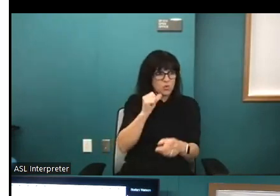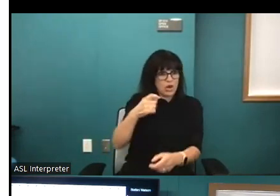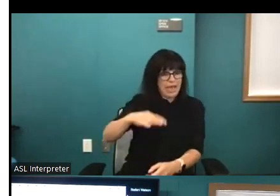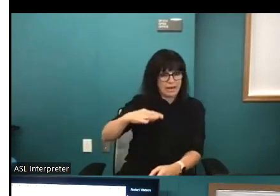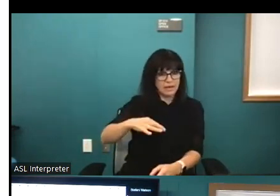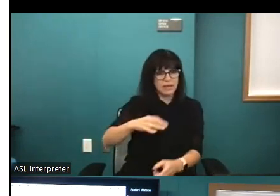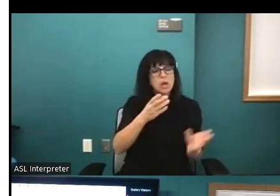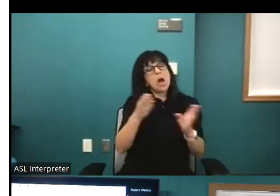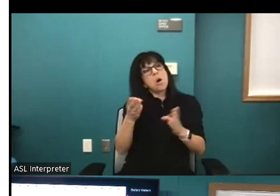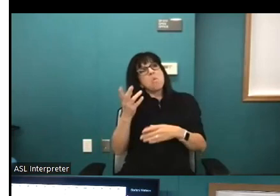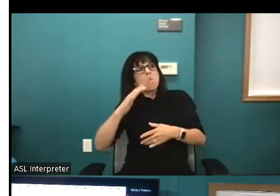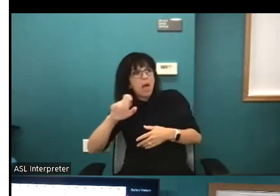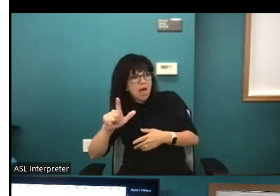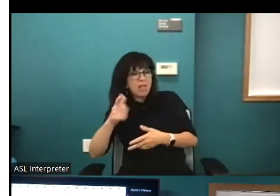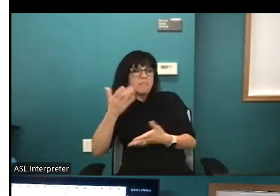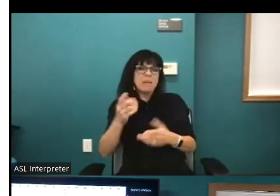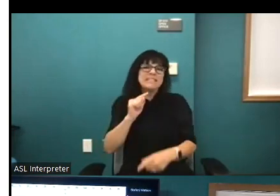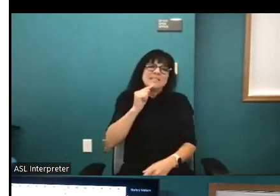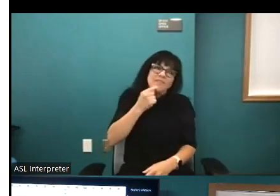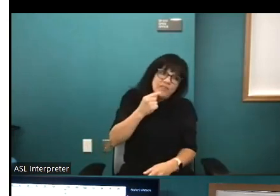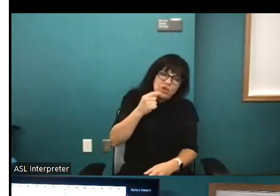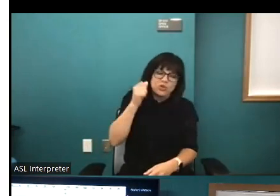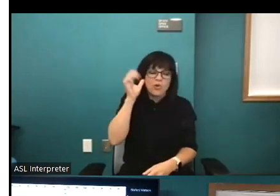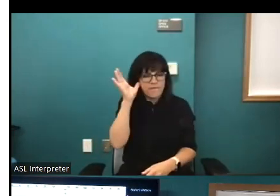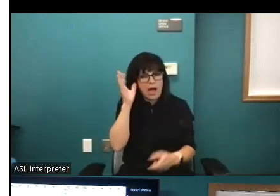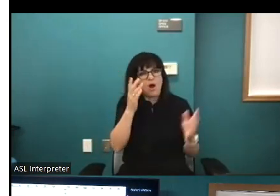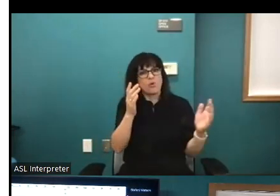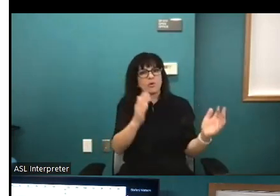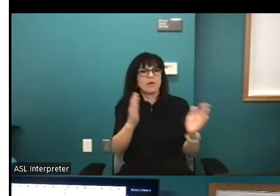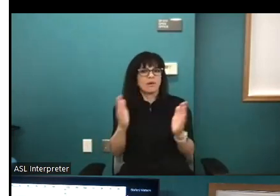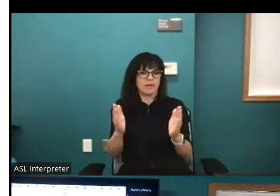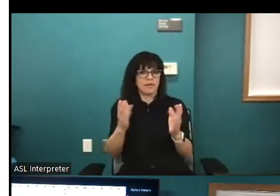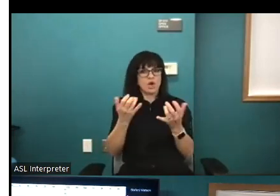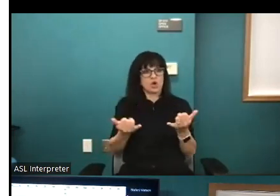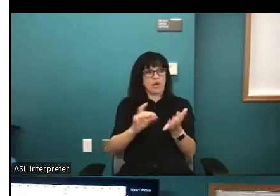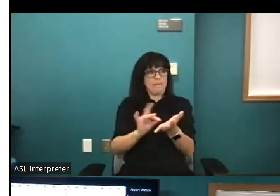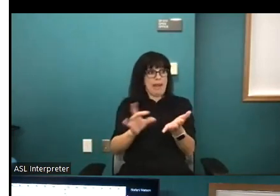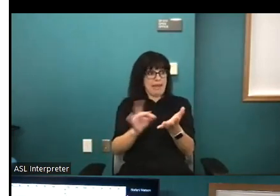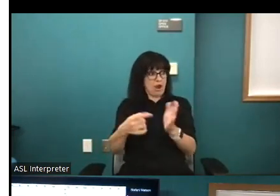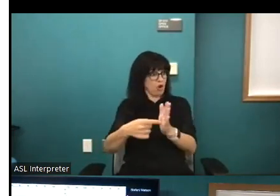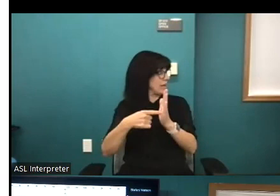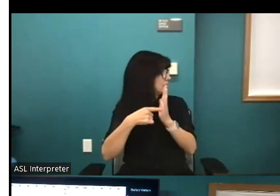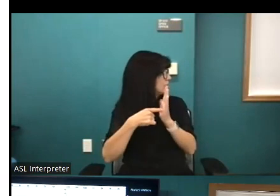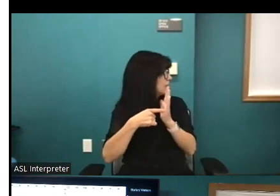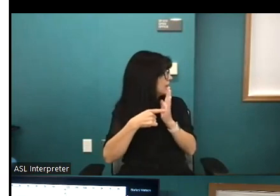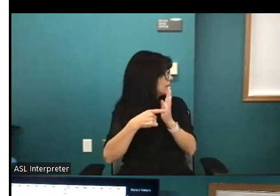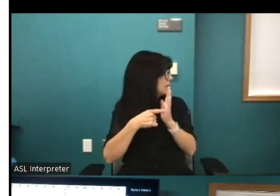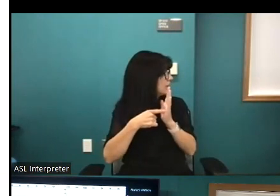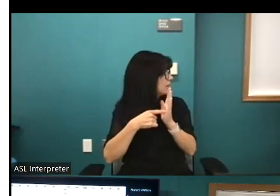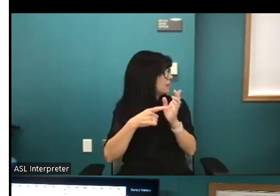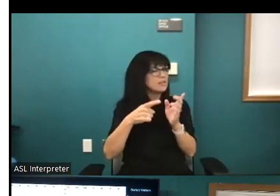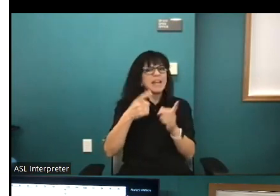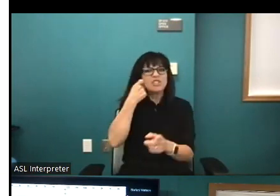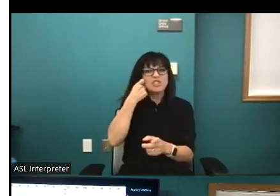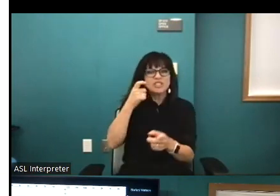kind of were like, well, maybe you can have severe to profound hearing loss. This is current Medicare criteria. Oh, and they just changed this to 60, like